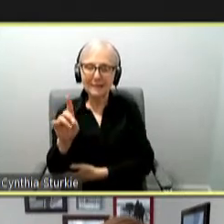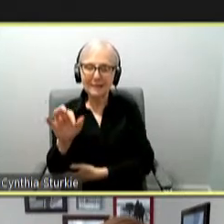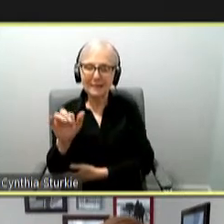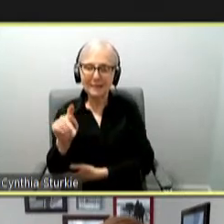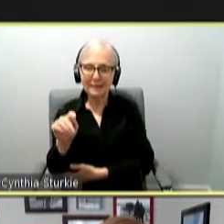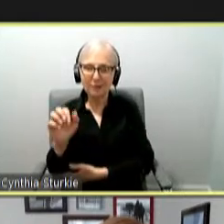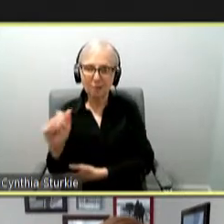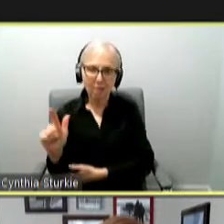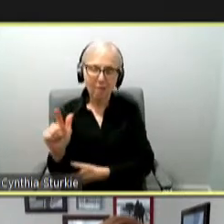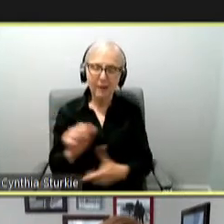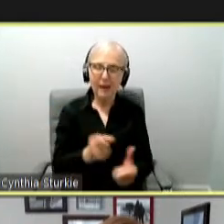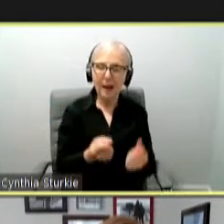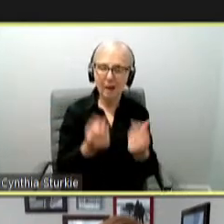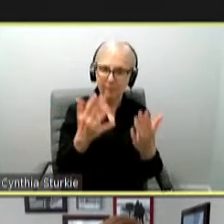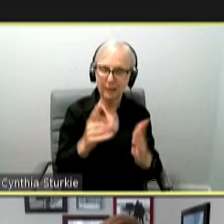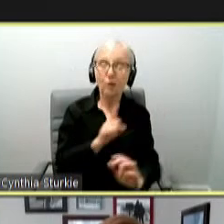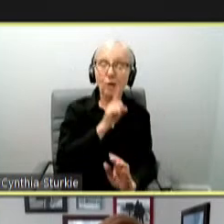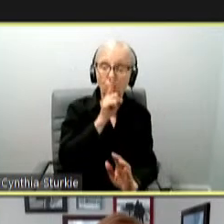to COVID?